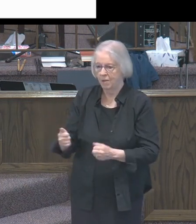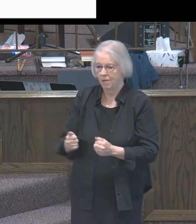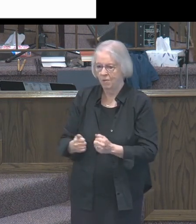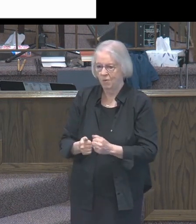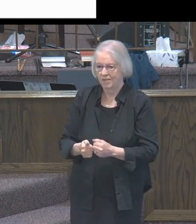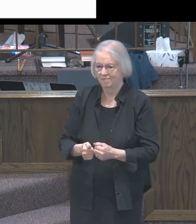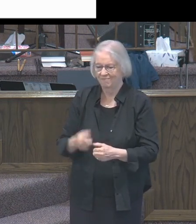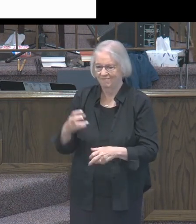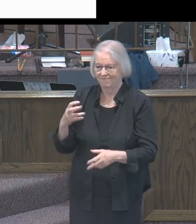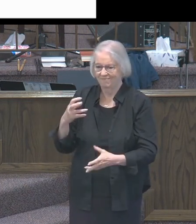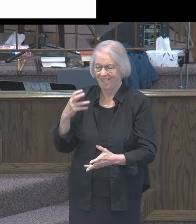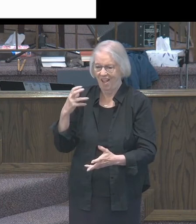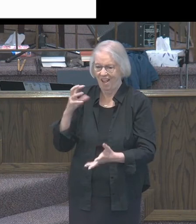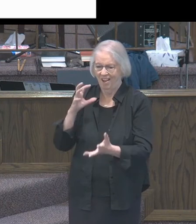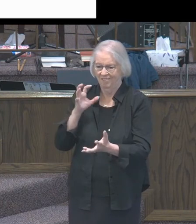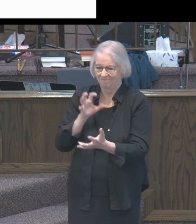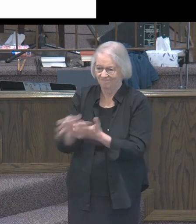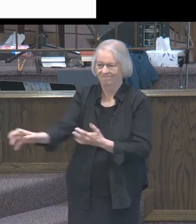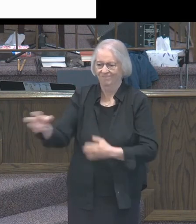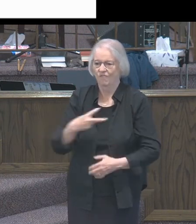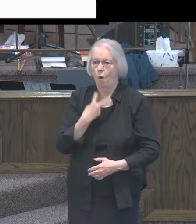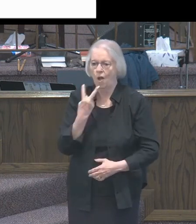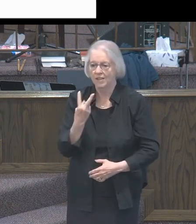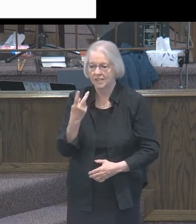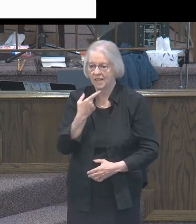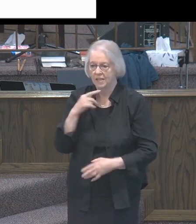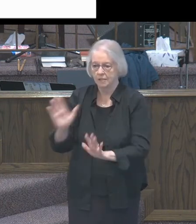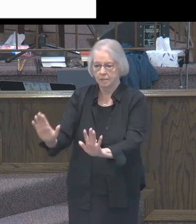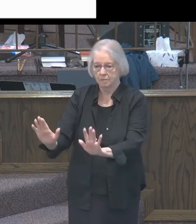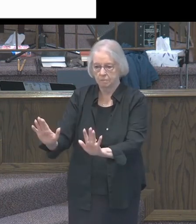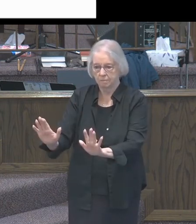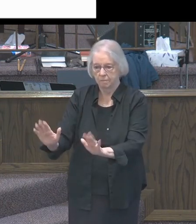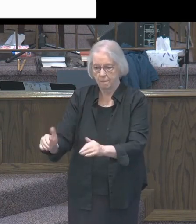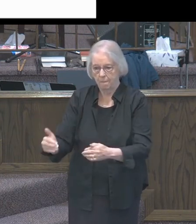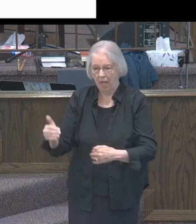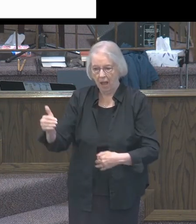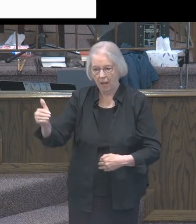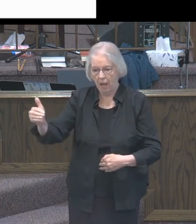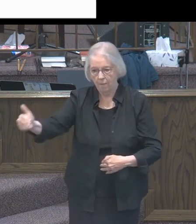It will be heard a whole lot better if you do.